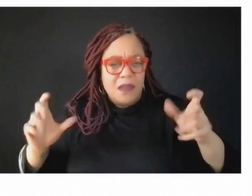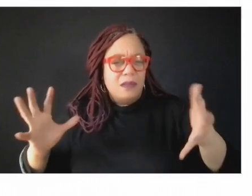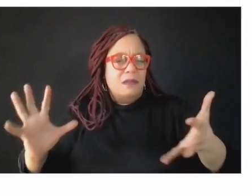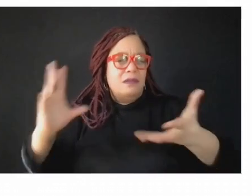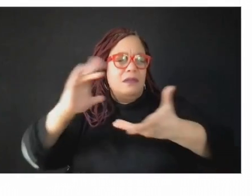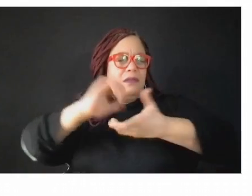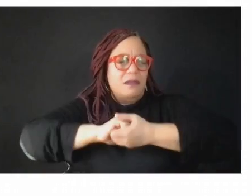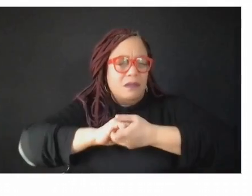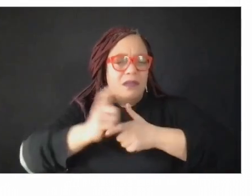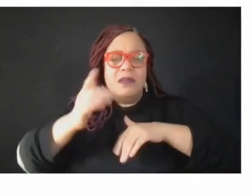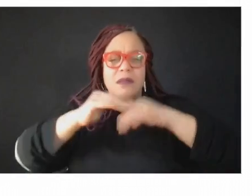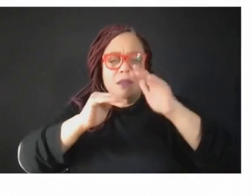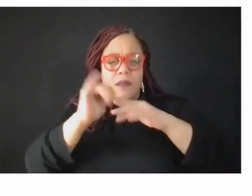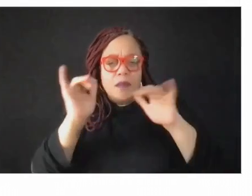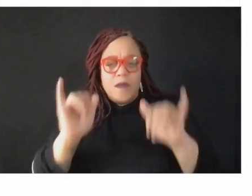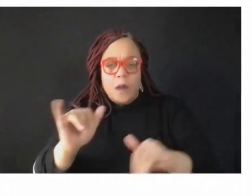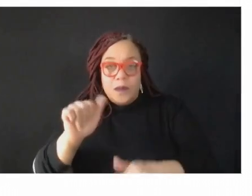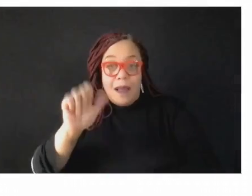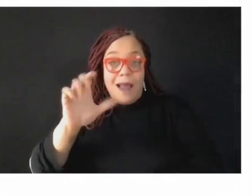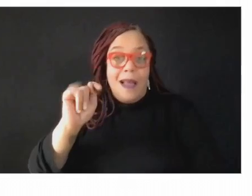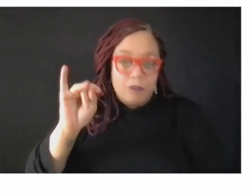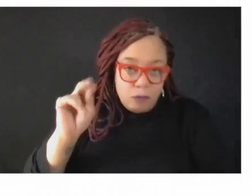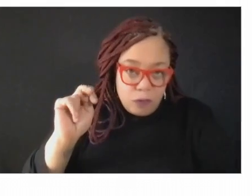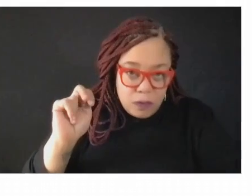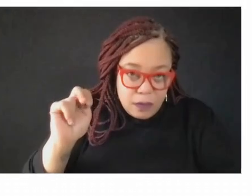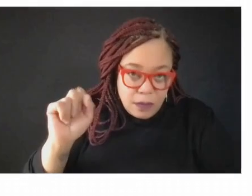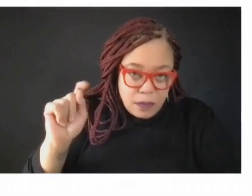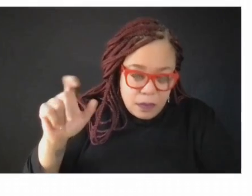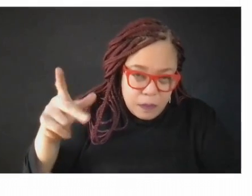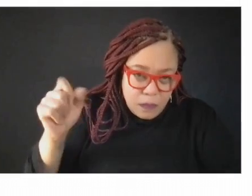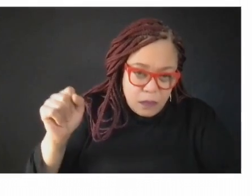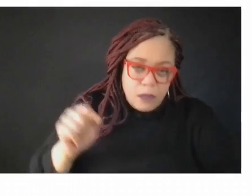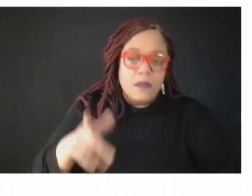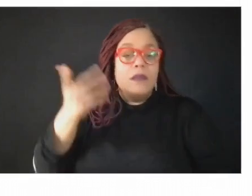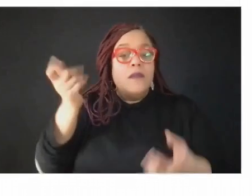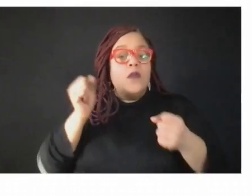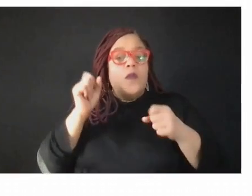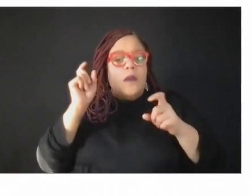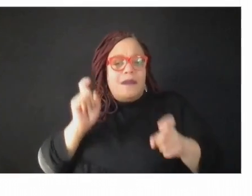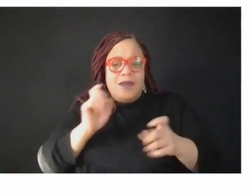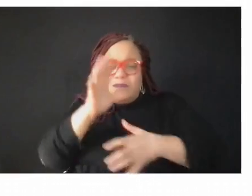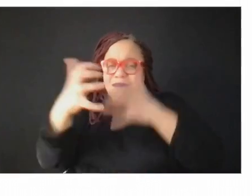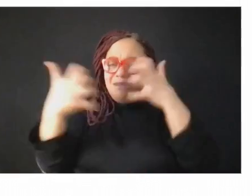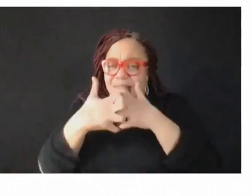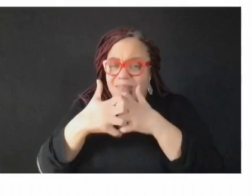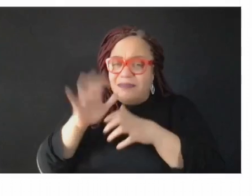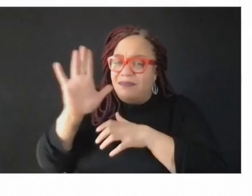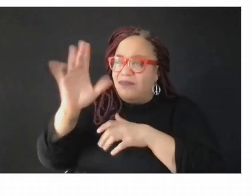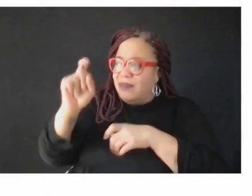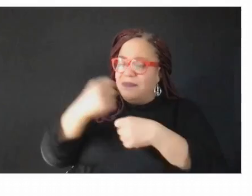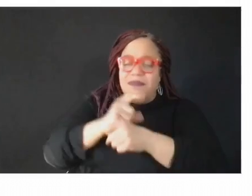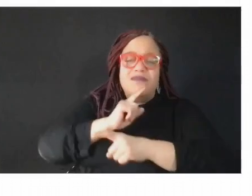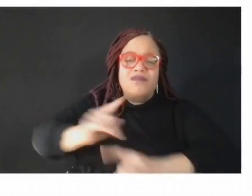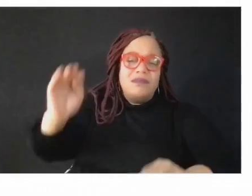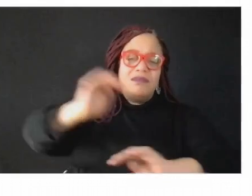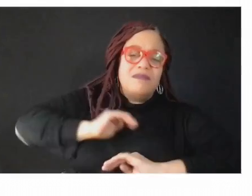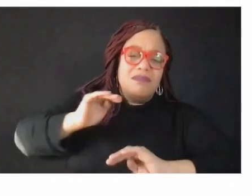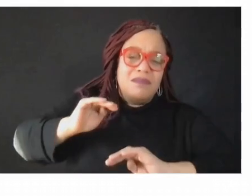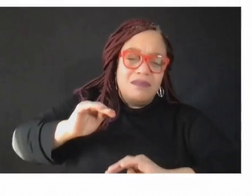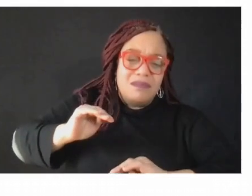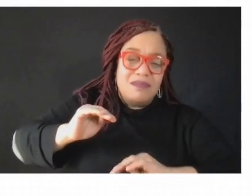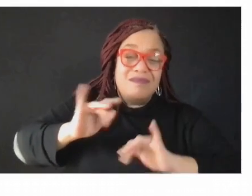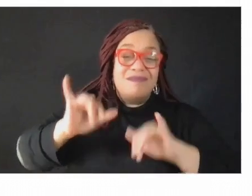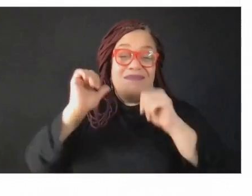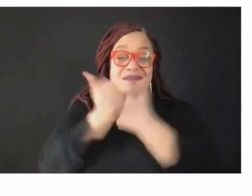steps to address community needs. So our real challenge is trustworthiness. How do we